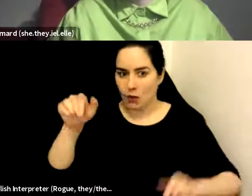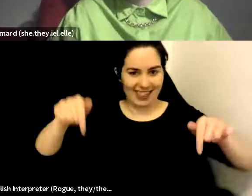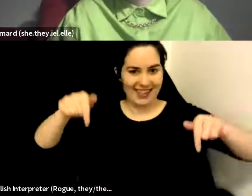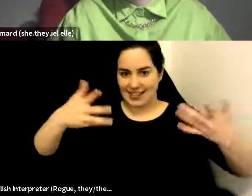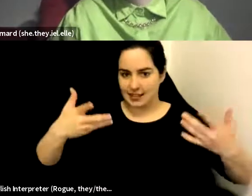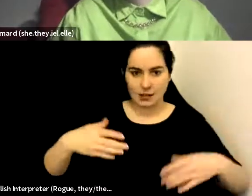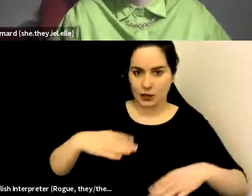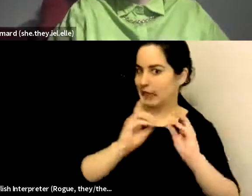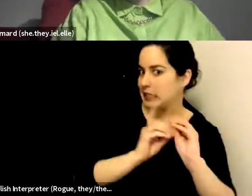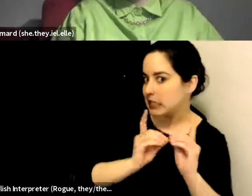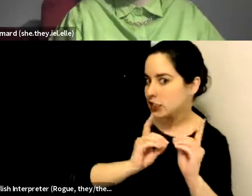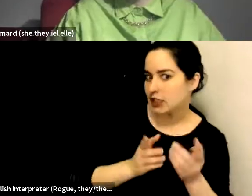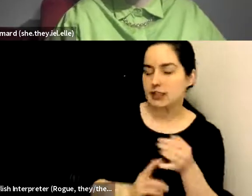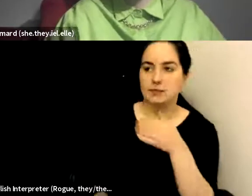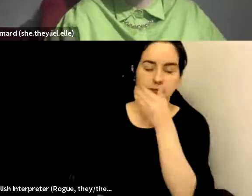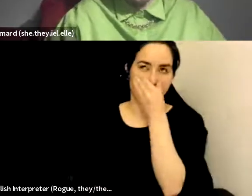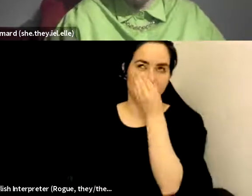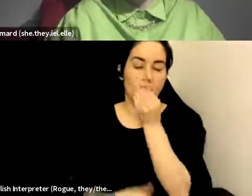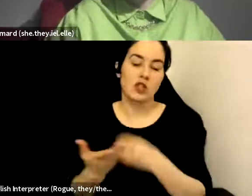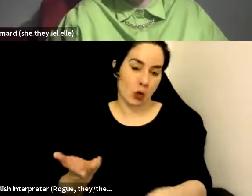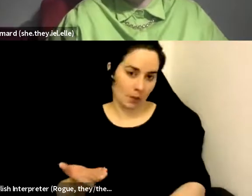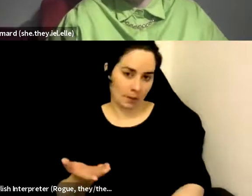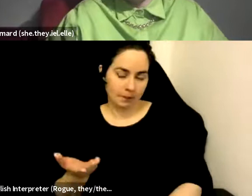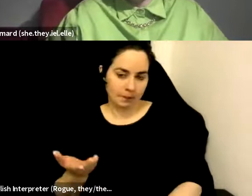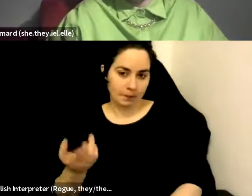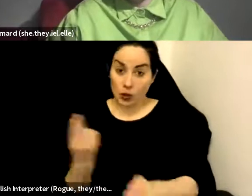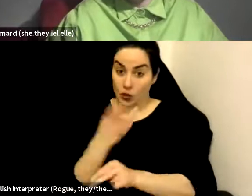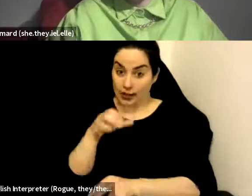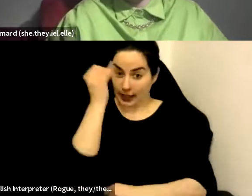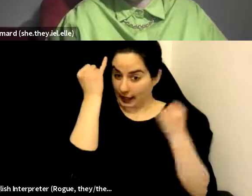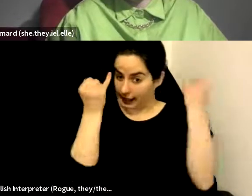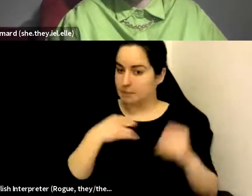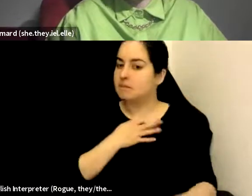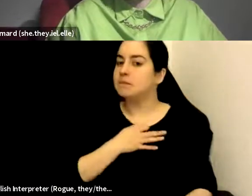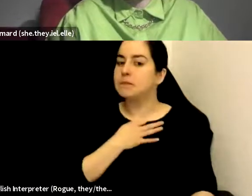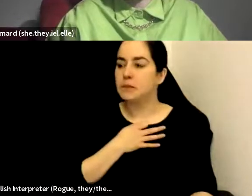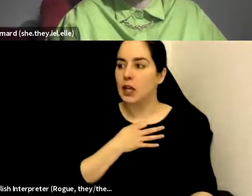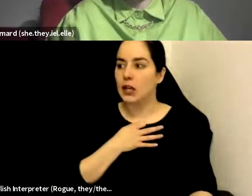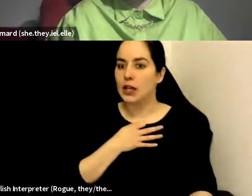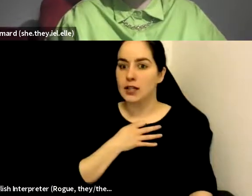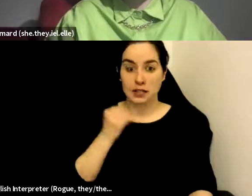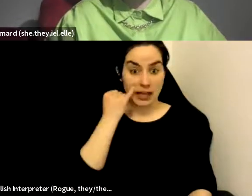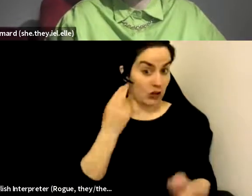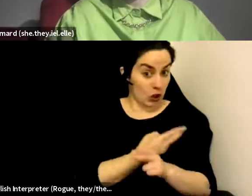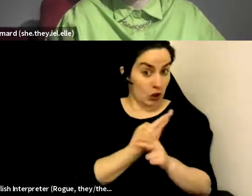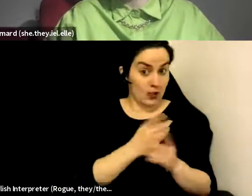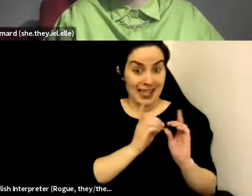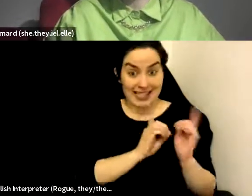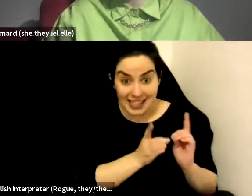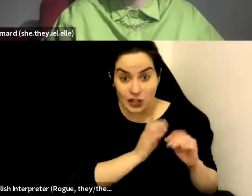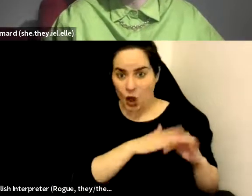you maintain your connection to land within something that,